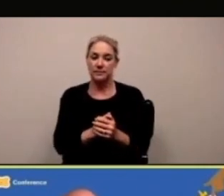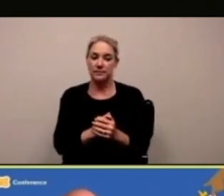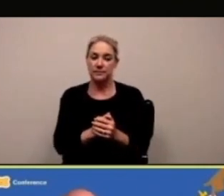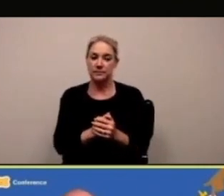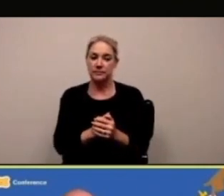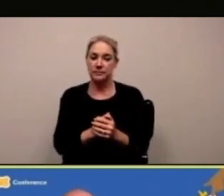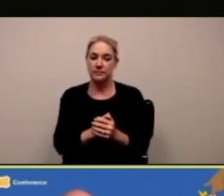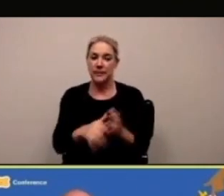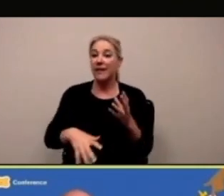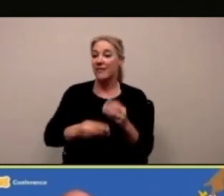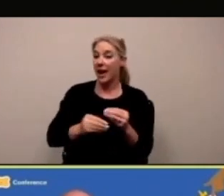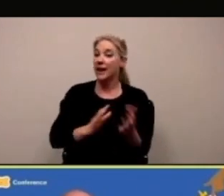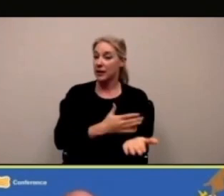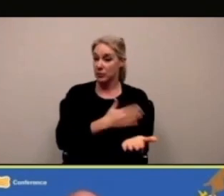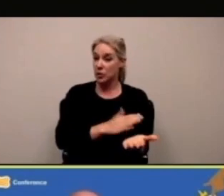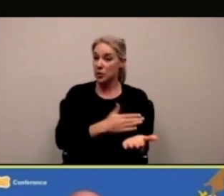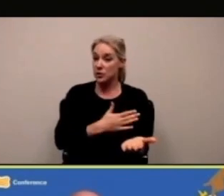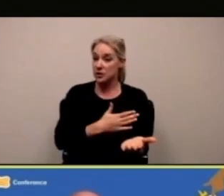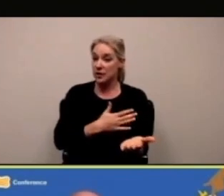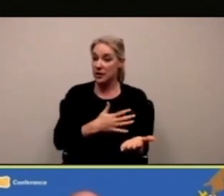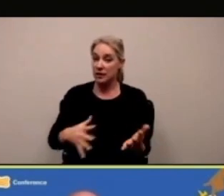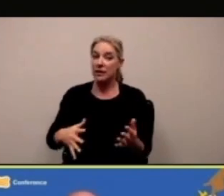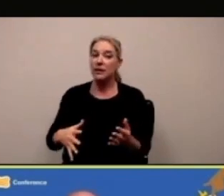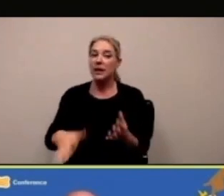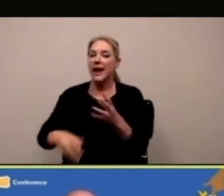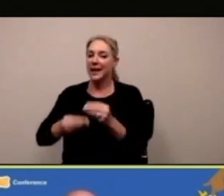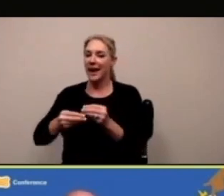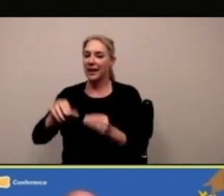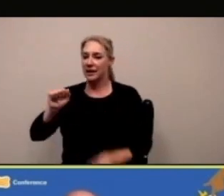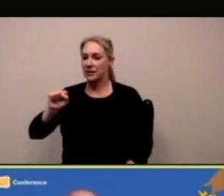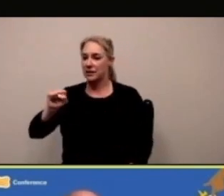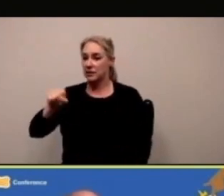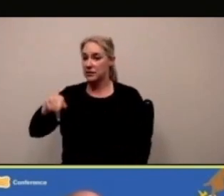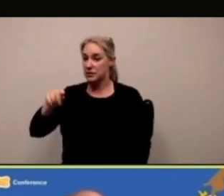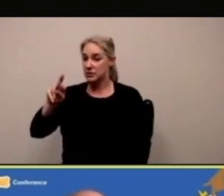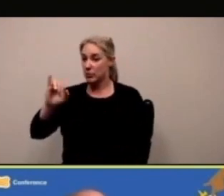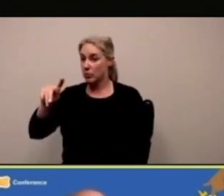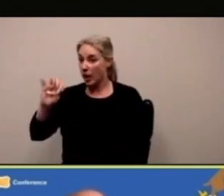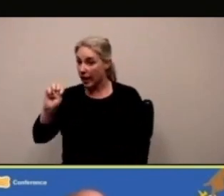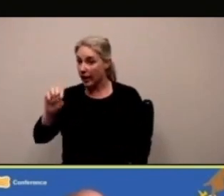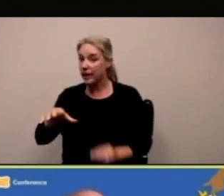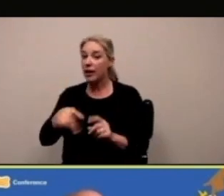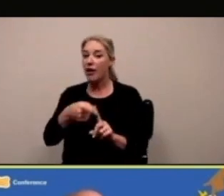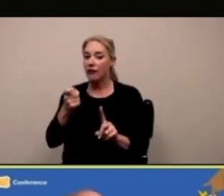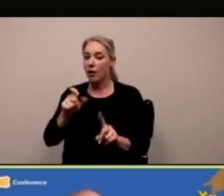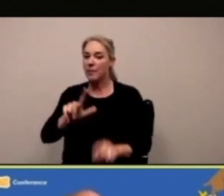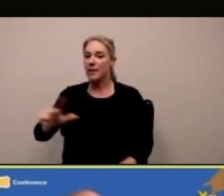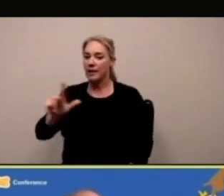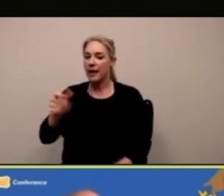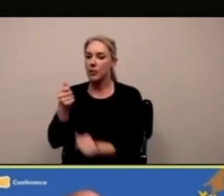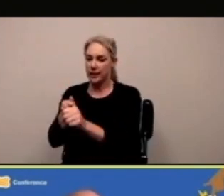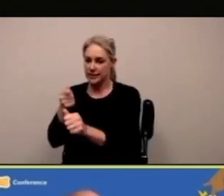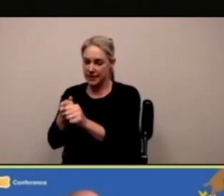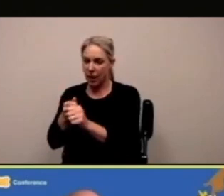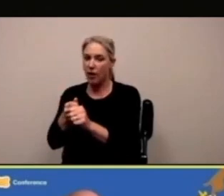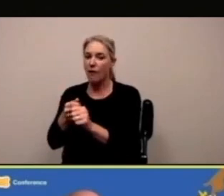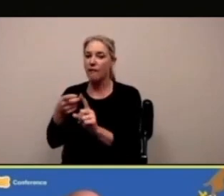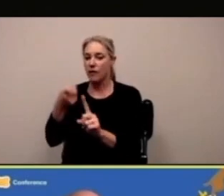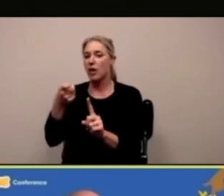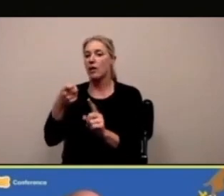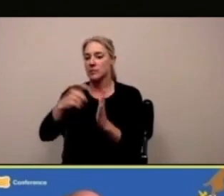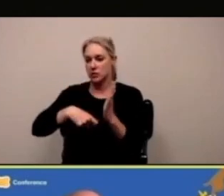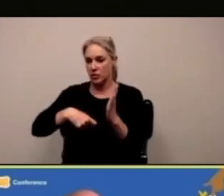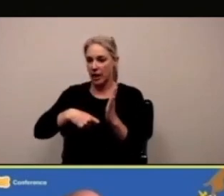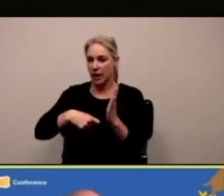Some music to it and additional sprites of the hearts from the Scratch library itself to express a particular feeling of love,